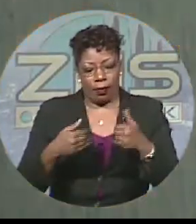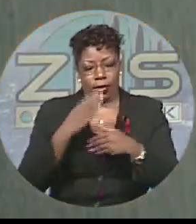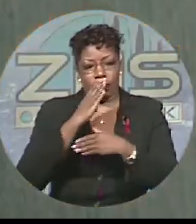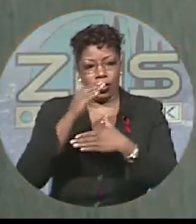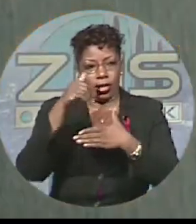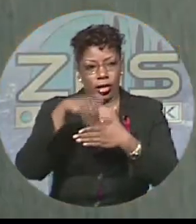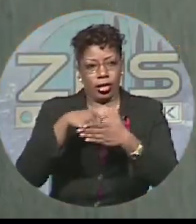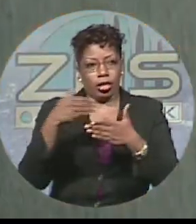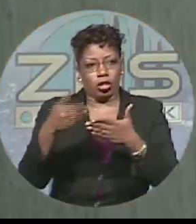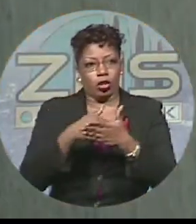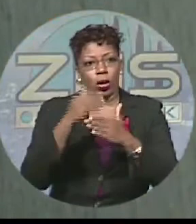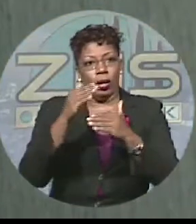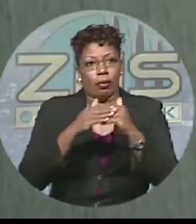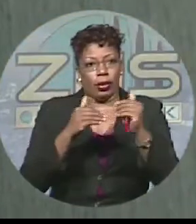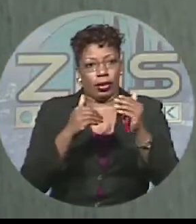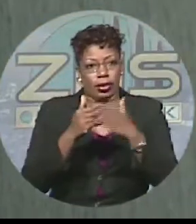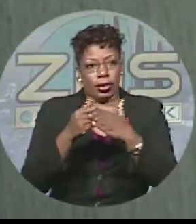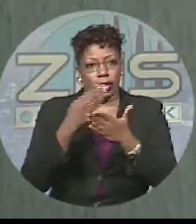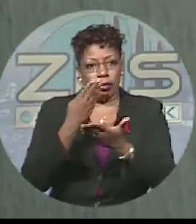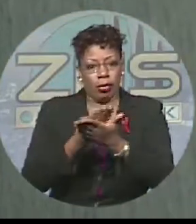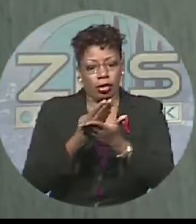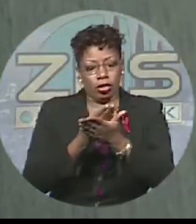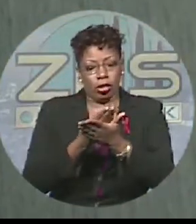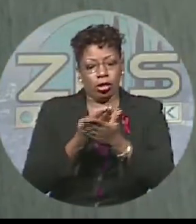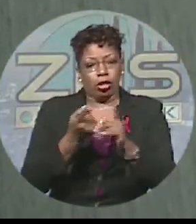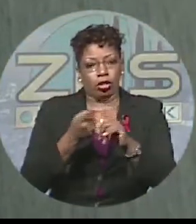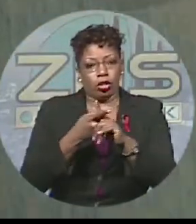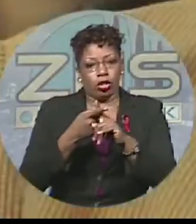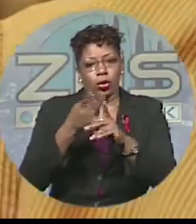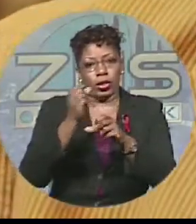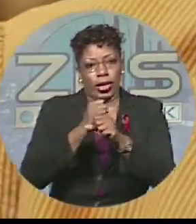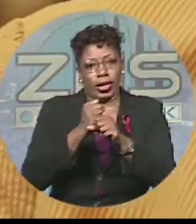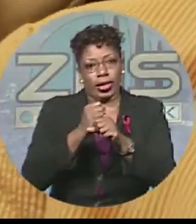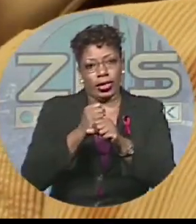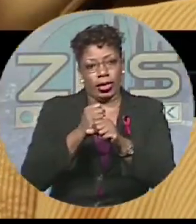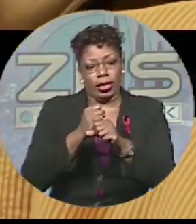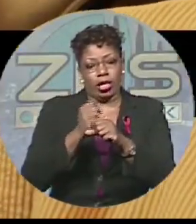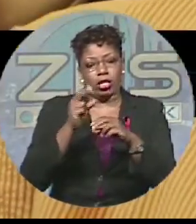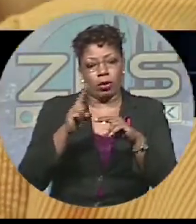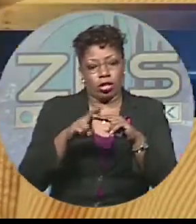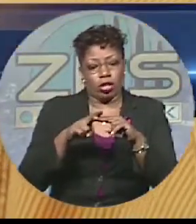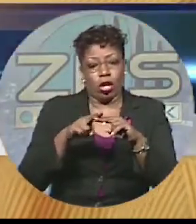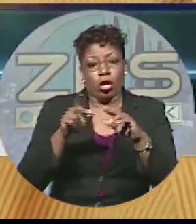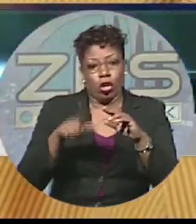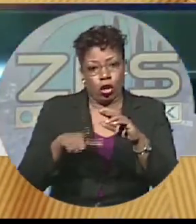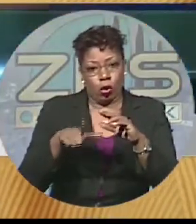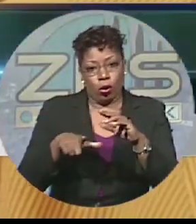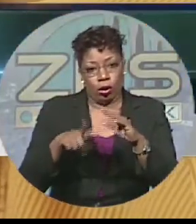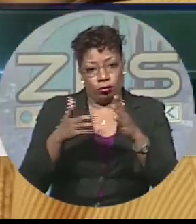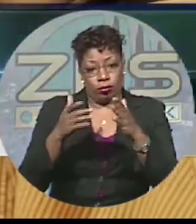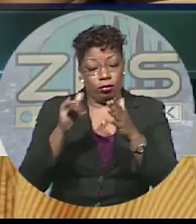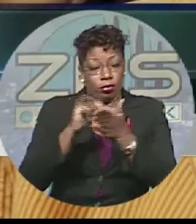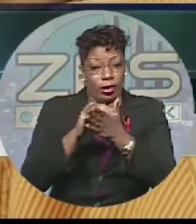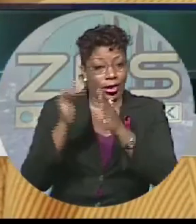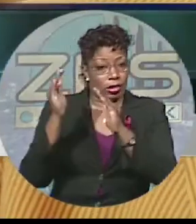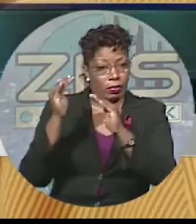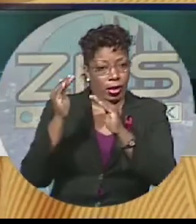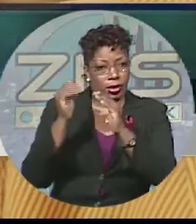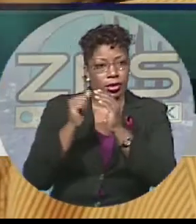new facility, the budget to get it done was also lower than anticipated. Well, operationally, I mean, we haven't